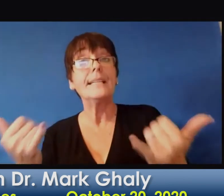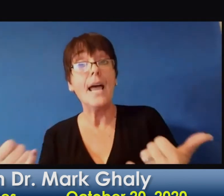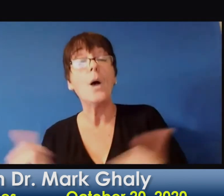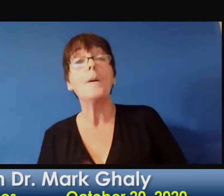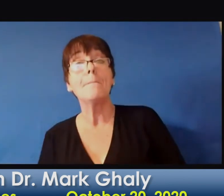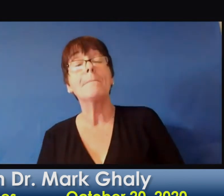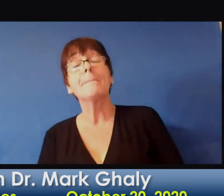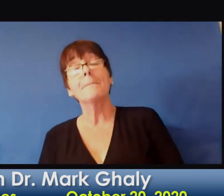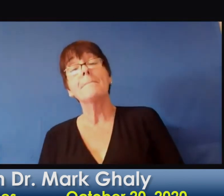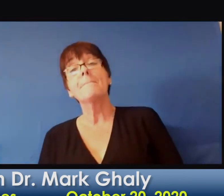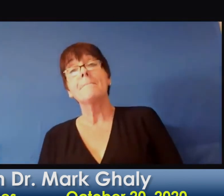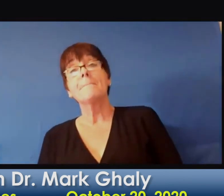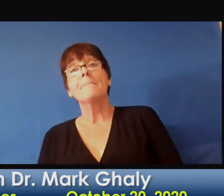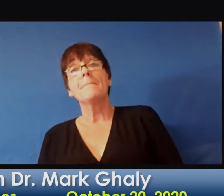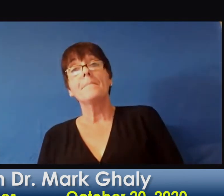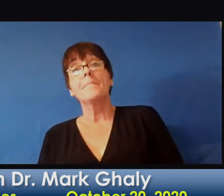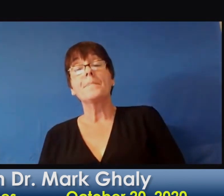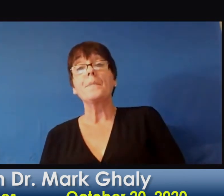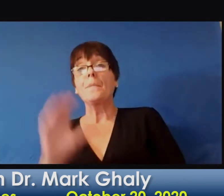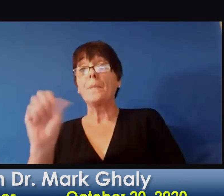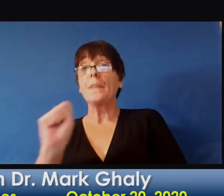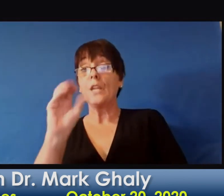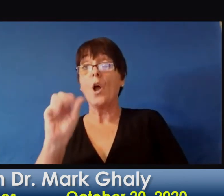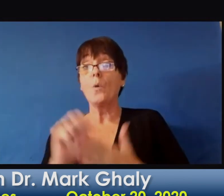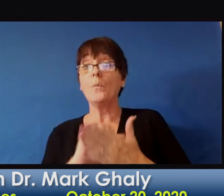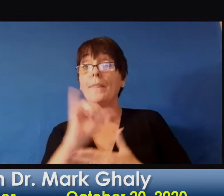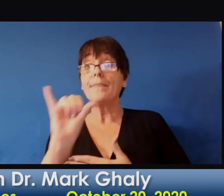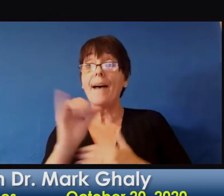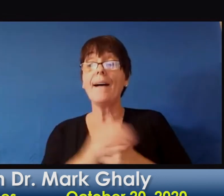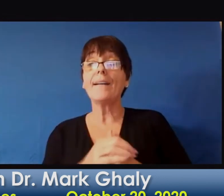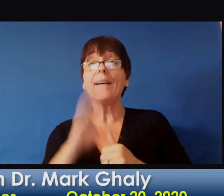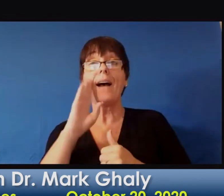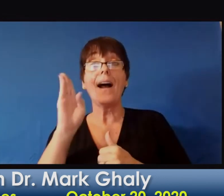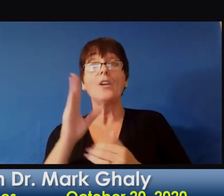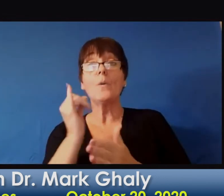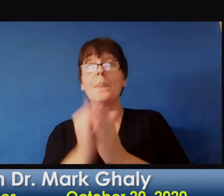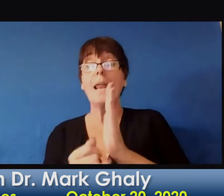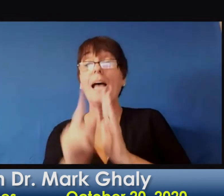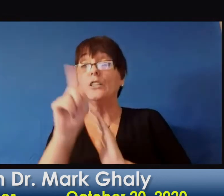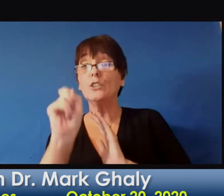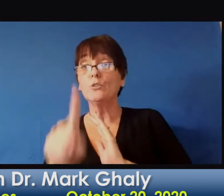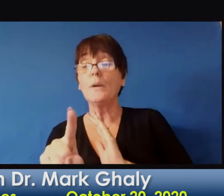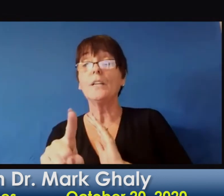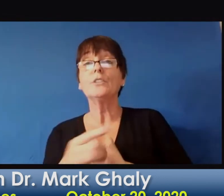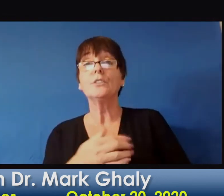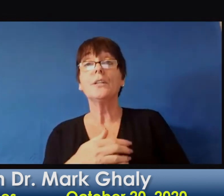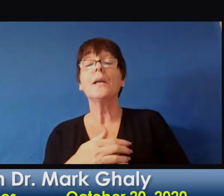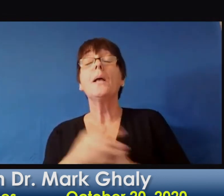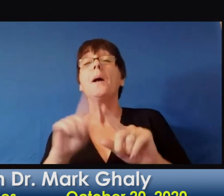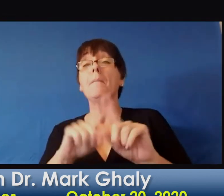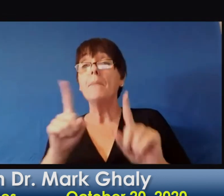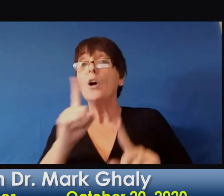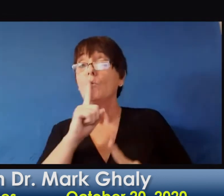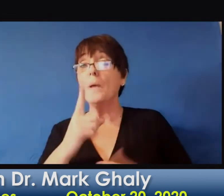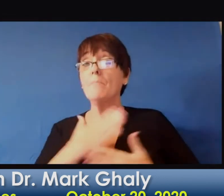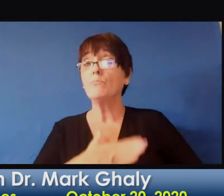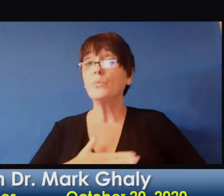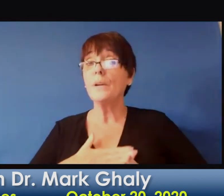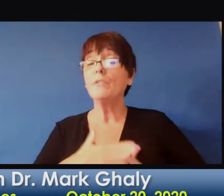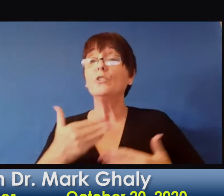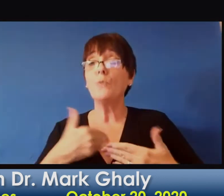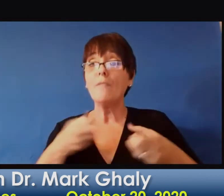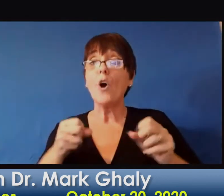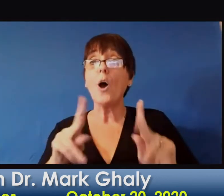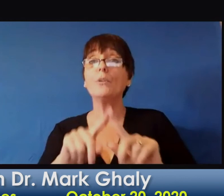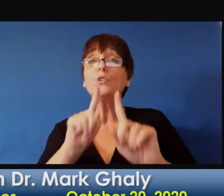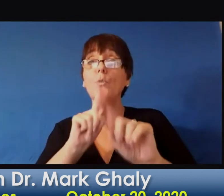now. So with that, I know it was the last question, quite a few to get through, but really a privilege to have a chance to answer